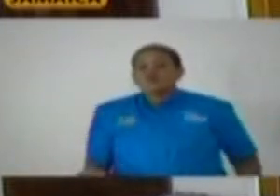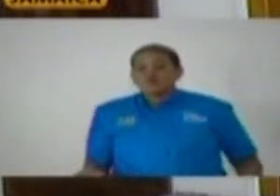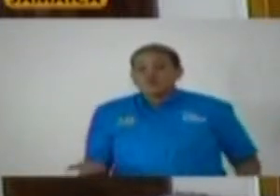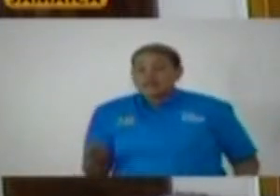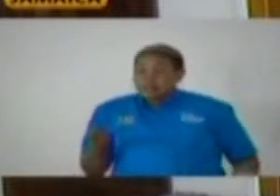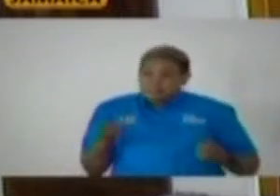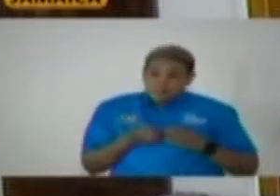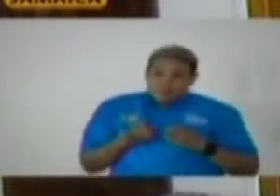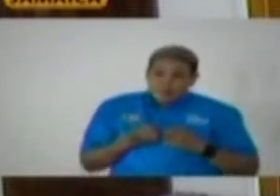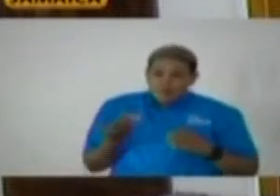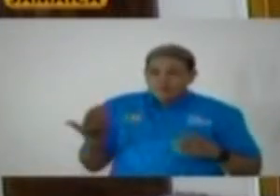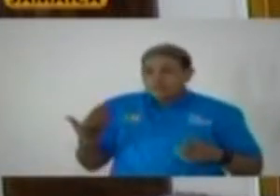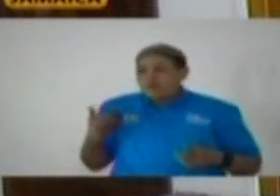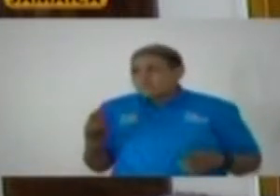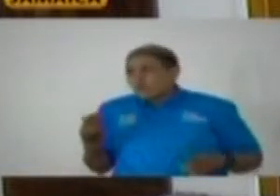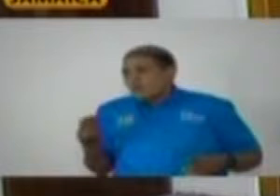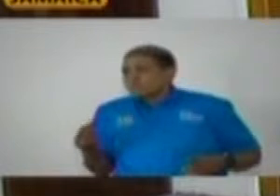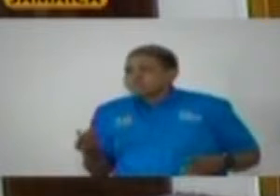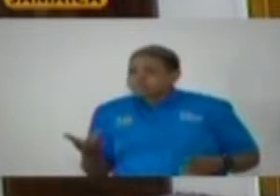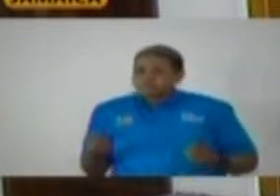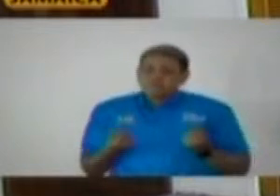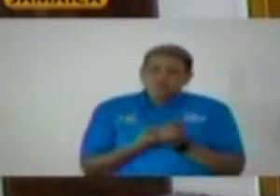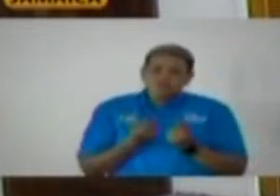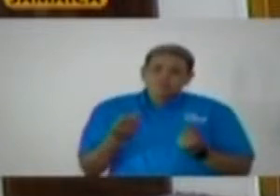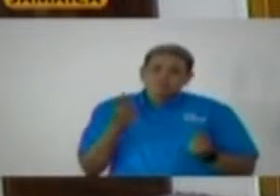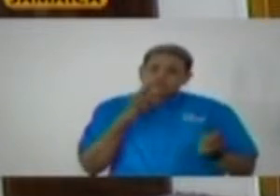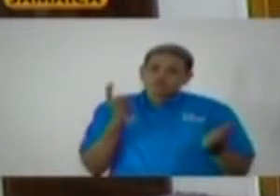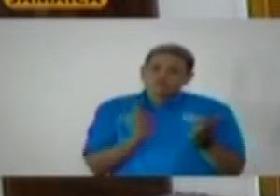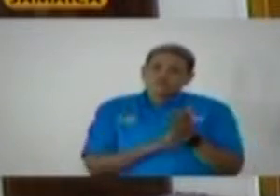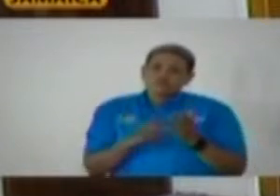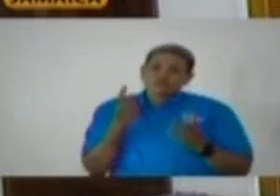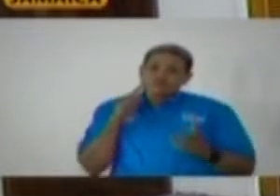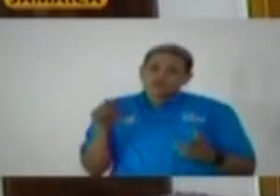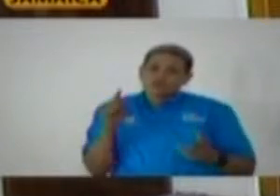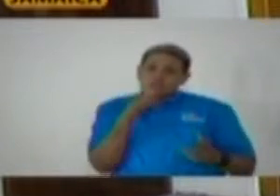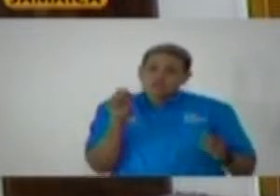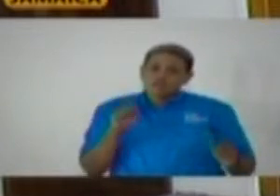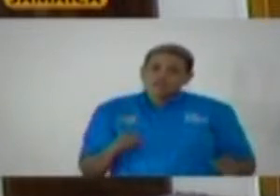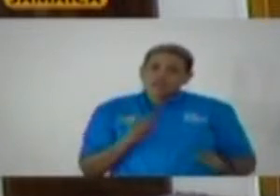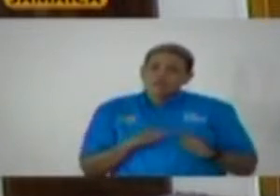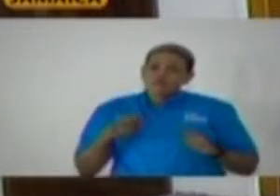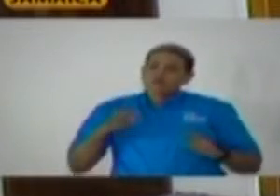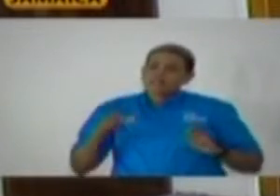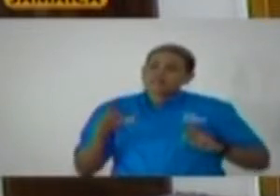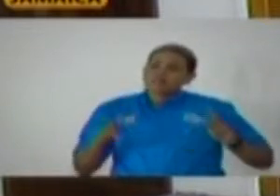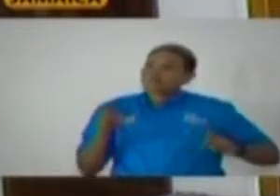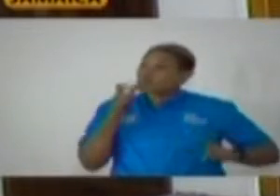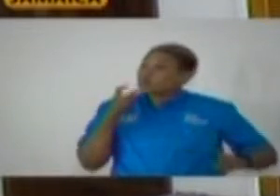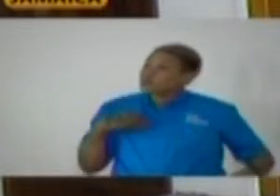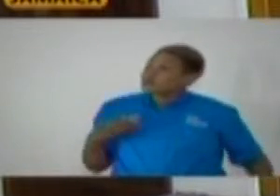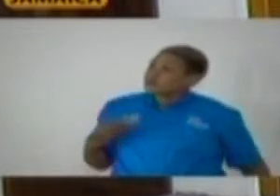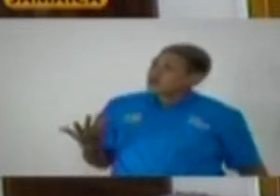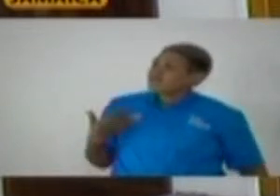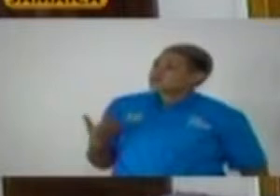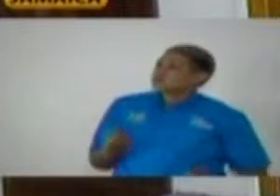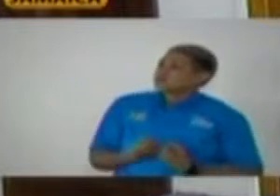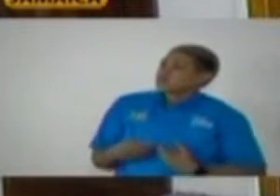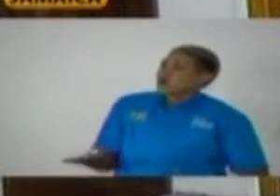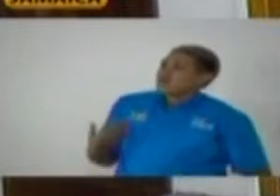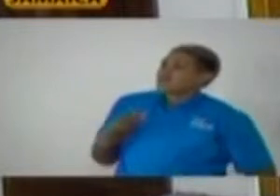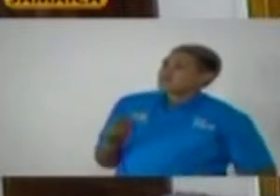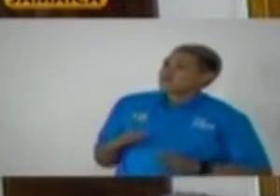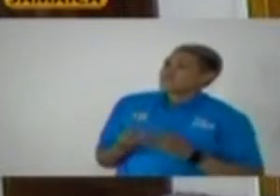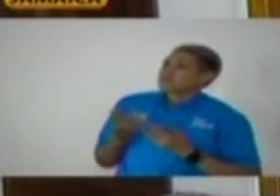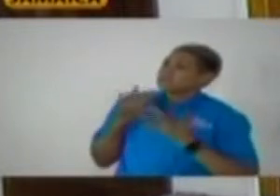little more affluent have people who they can find as guarantors. But we need the persons who come from lower